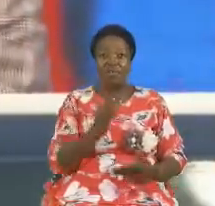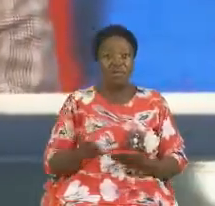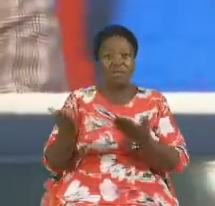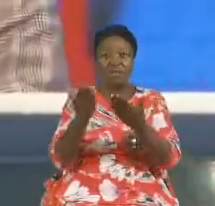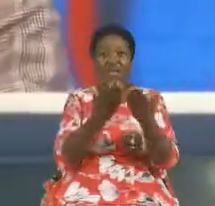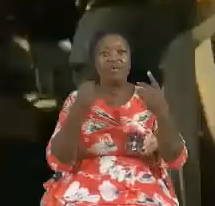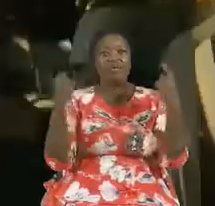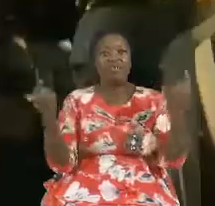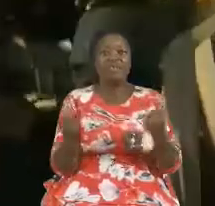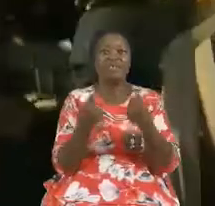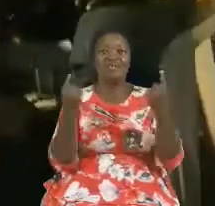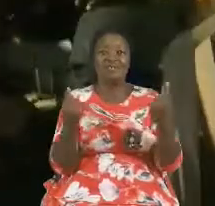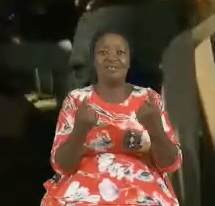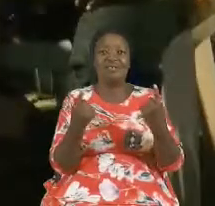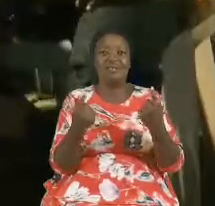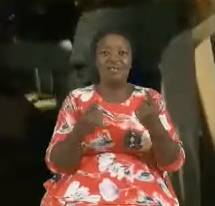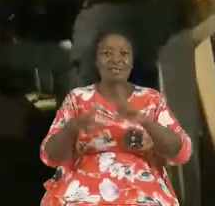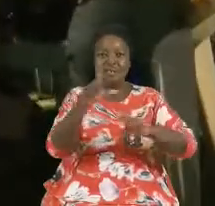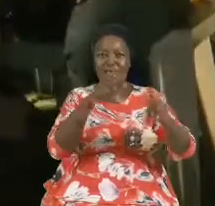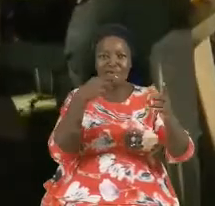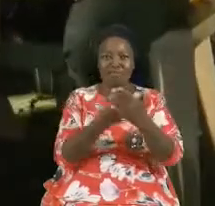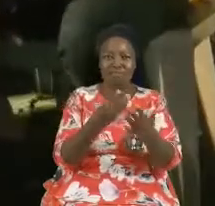will not serve sin.